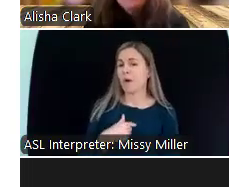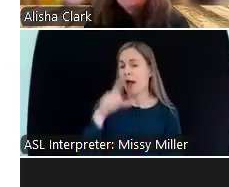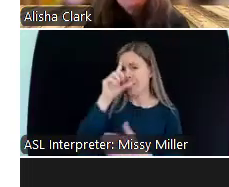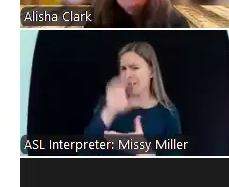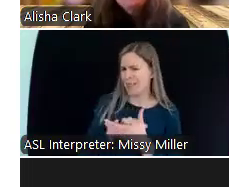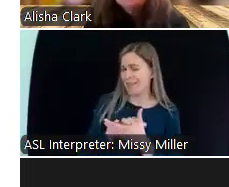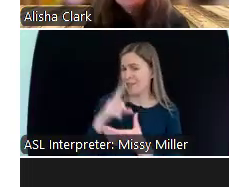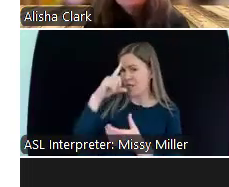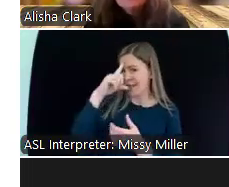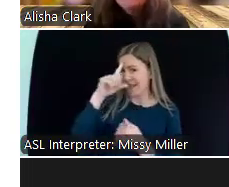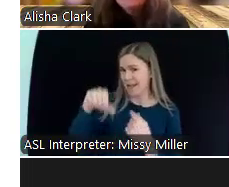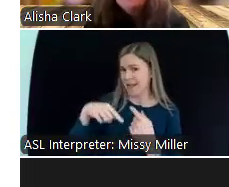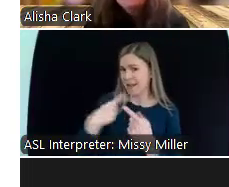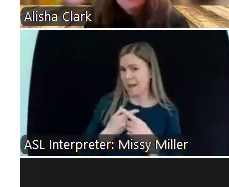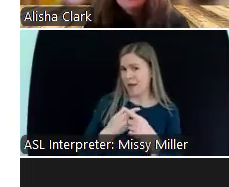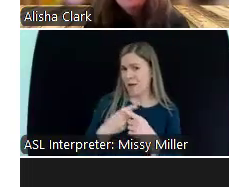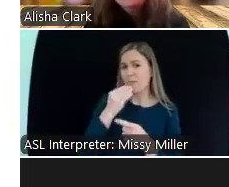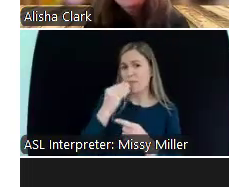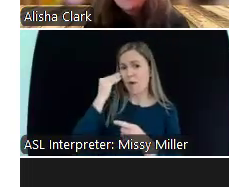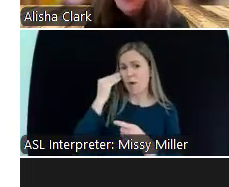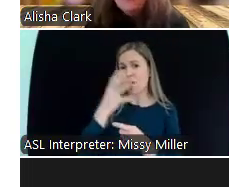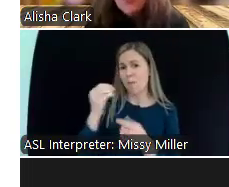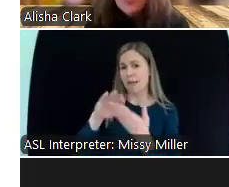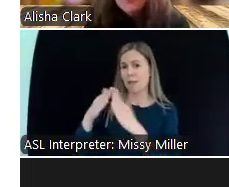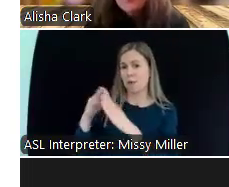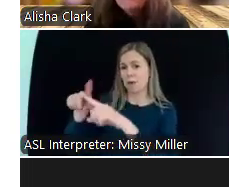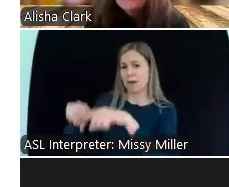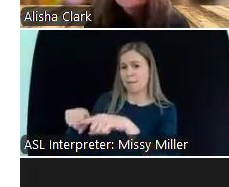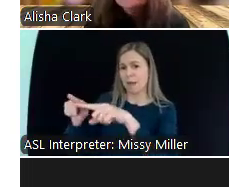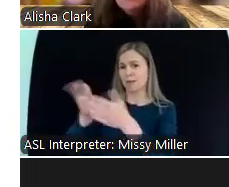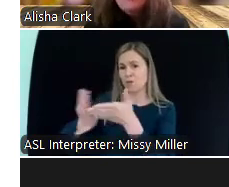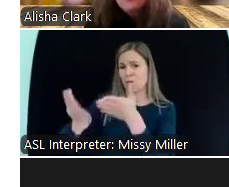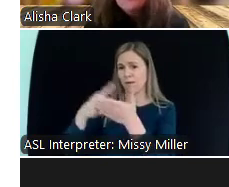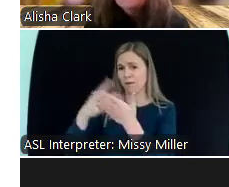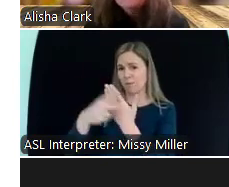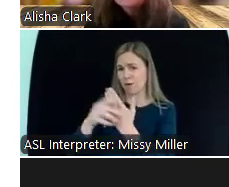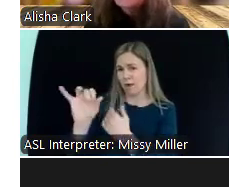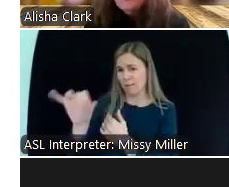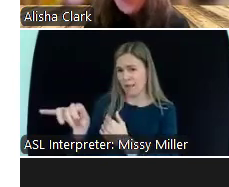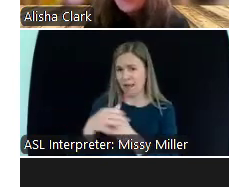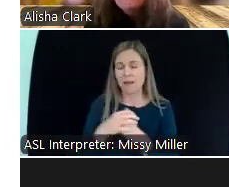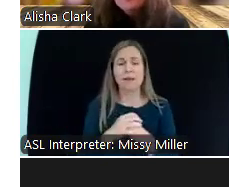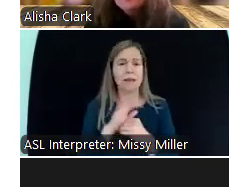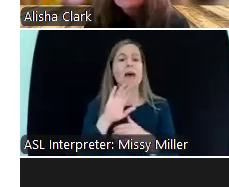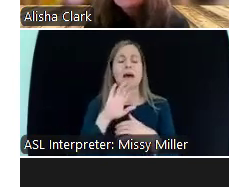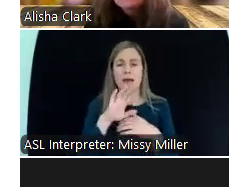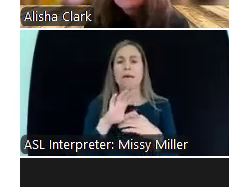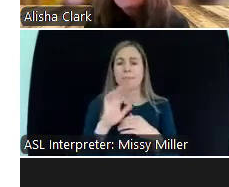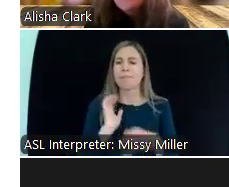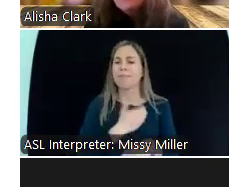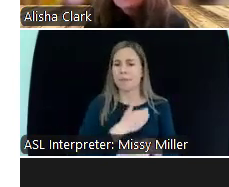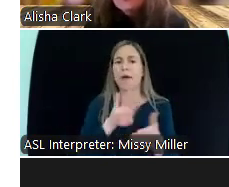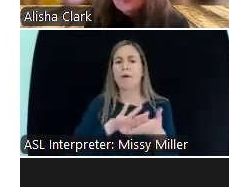home and community-based waiver program itself. And so our waivers do have a